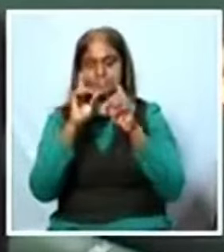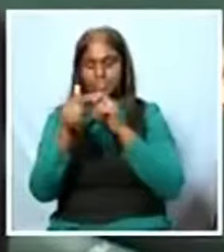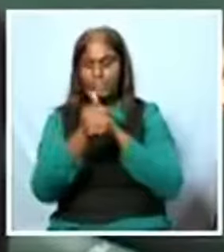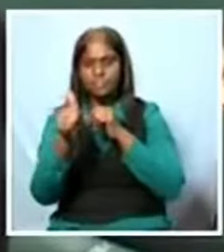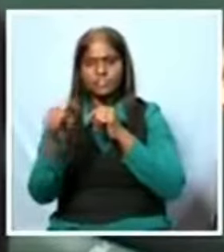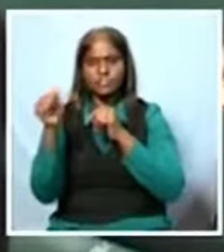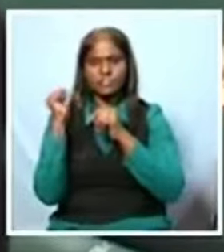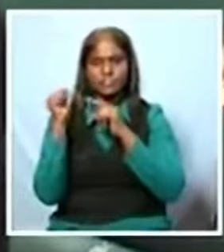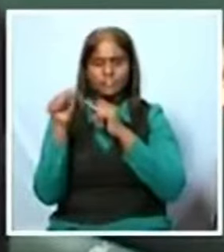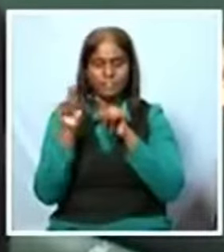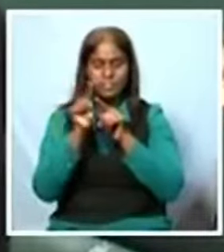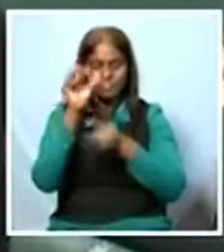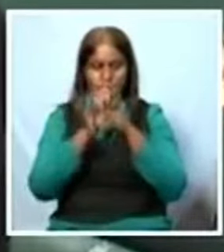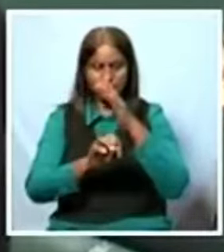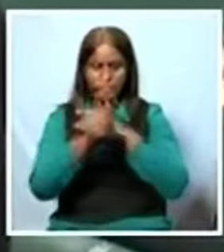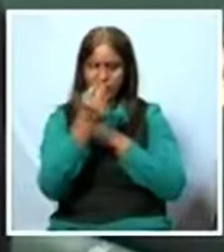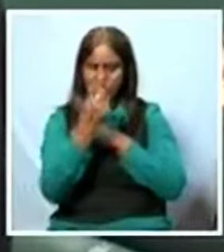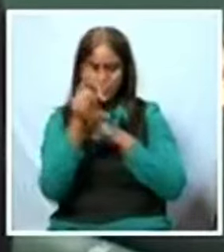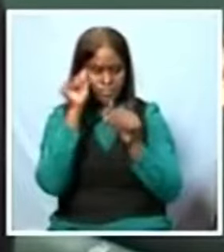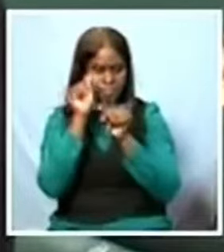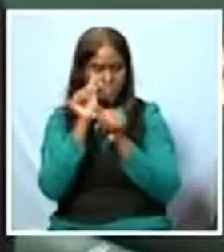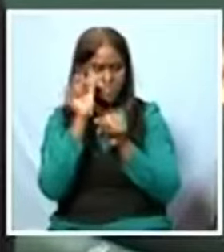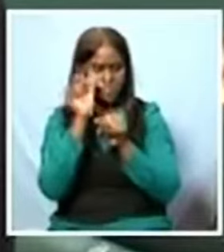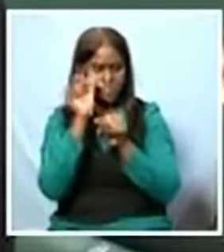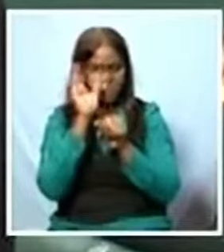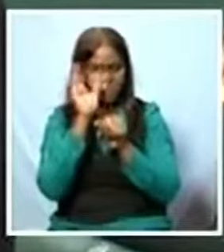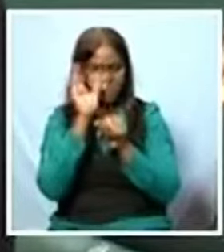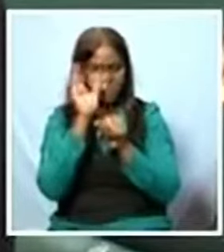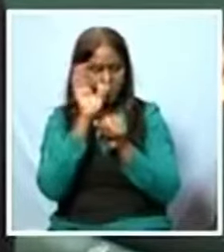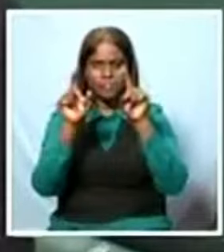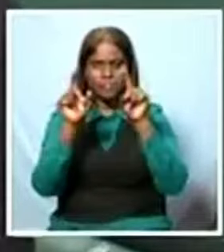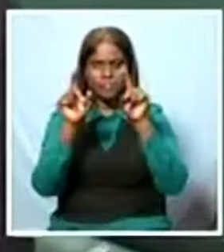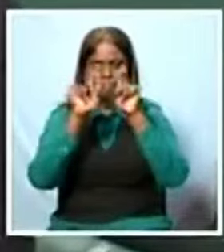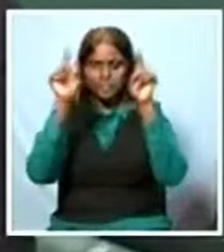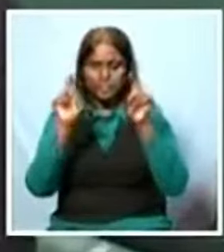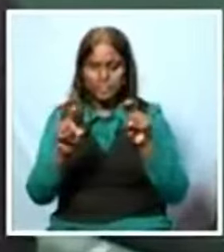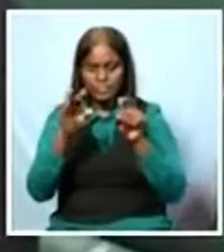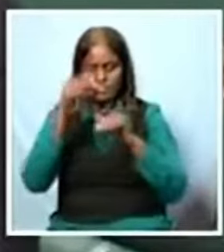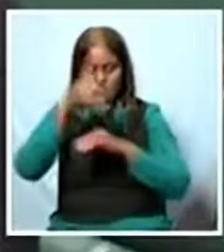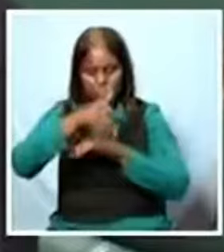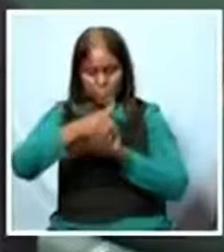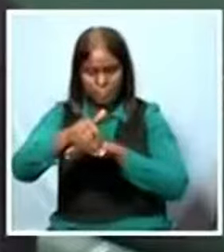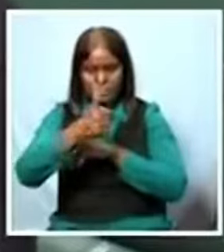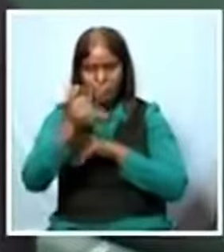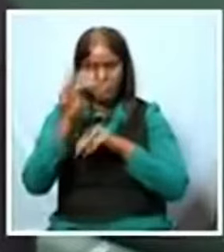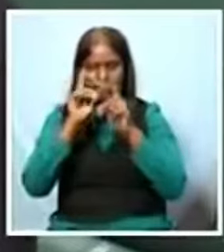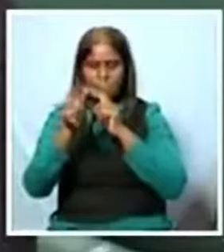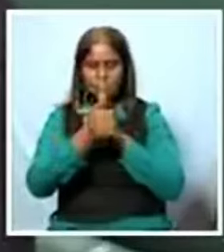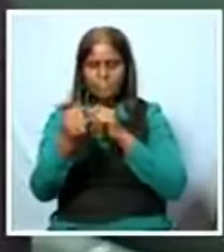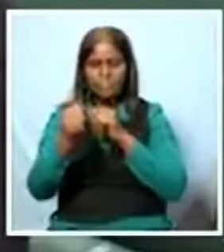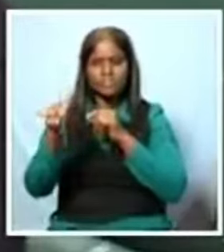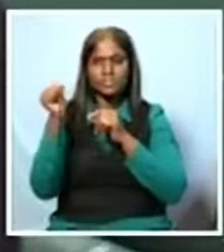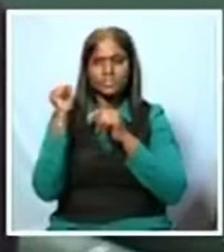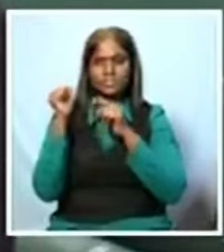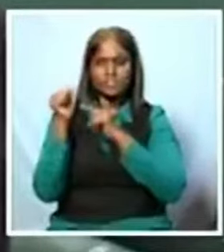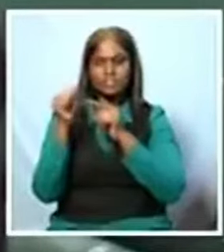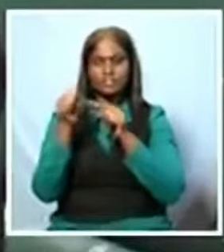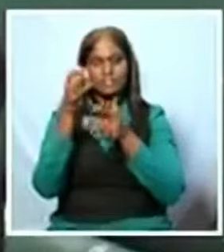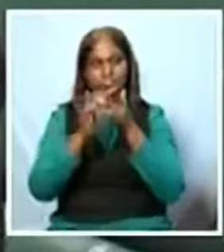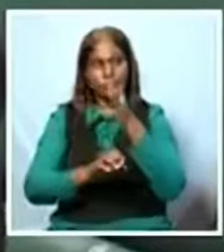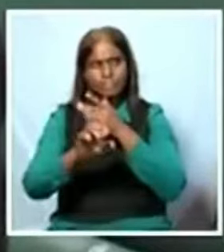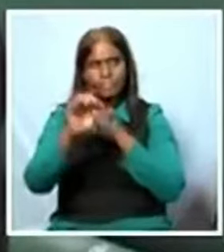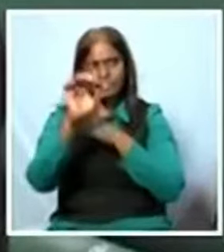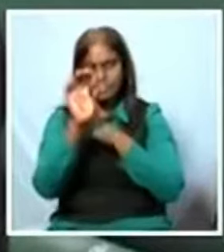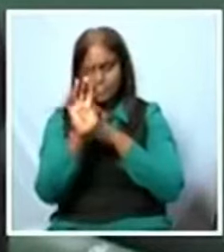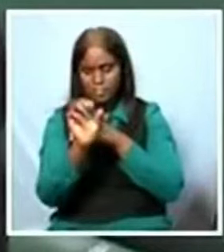any objection? Clause 11 is agreed to. Clause 12, certificate of registration. Any debate, any objection?